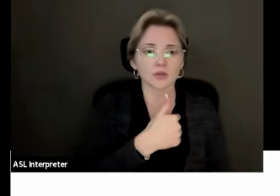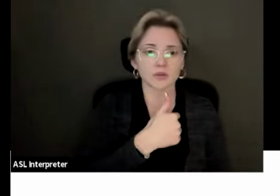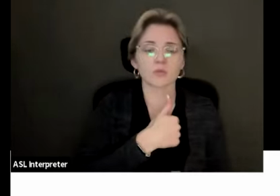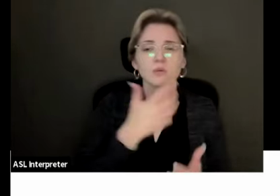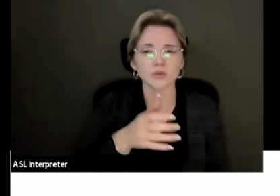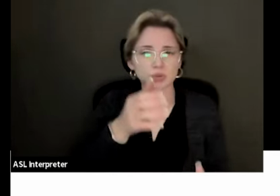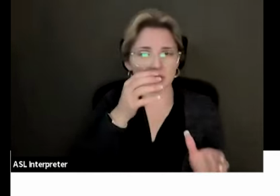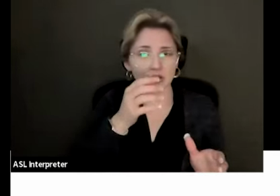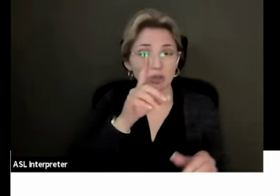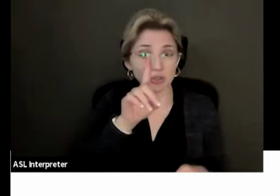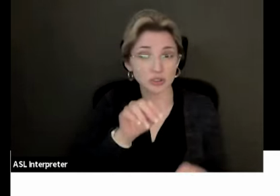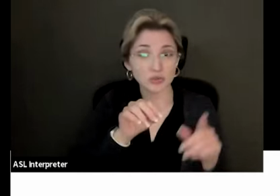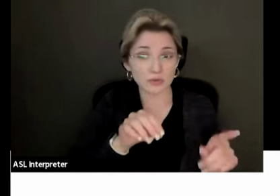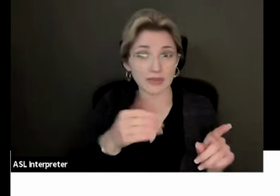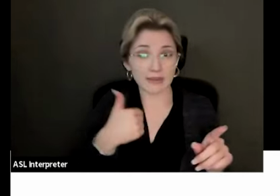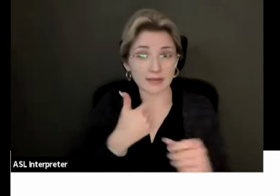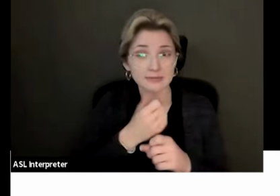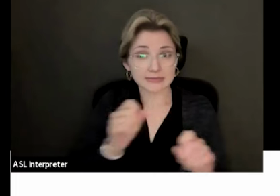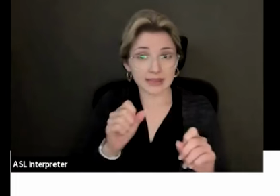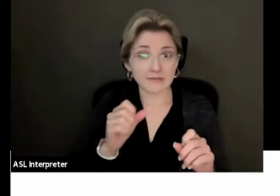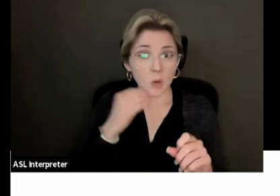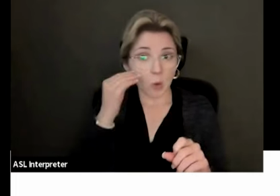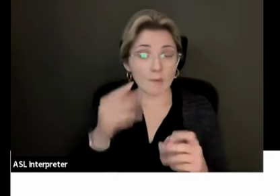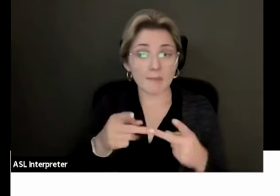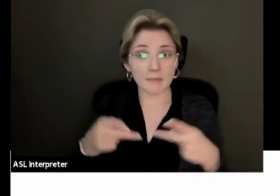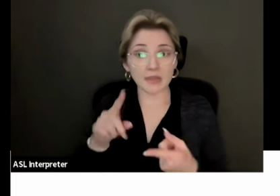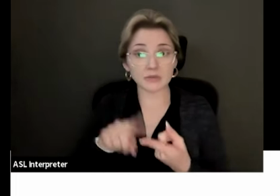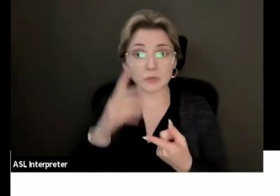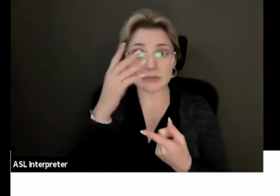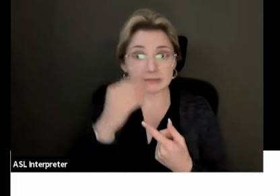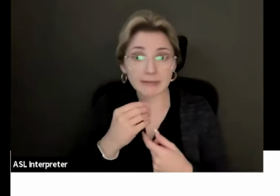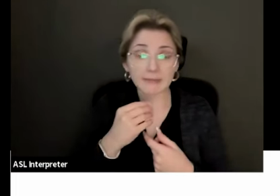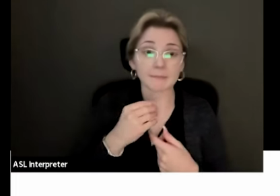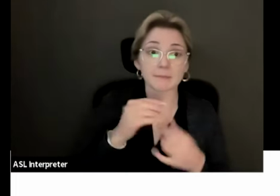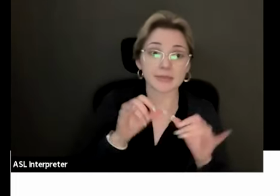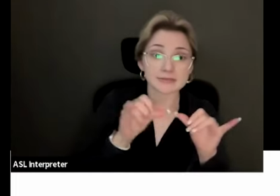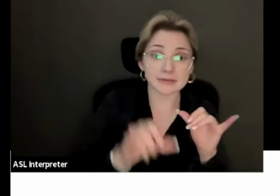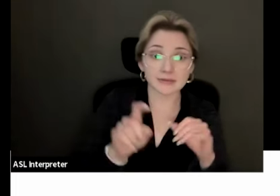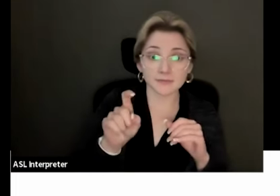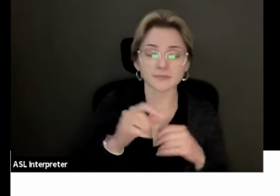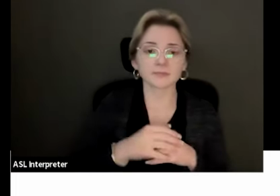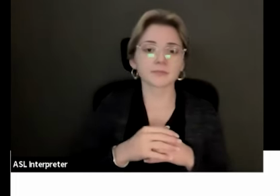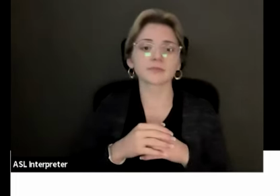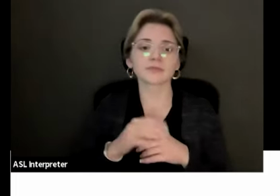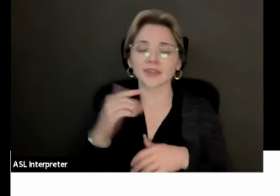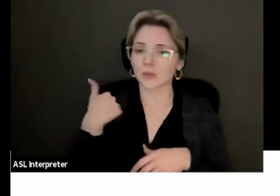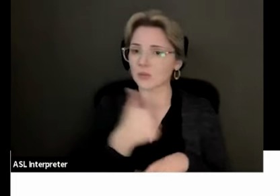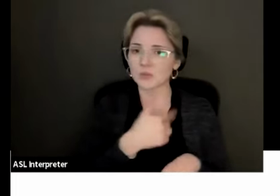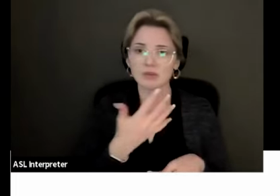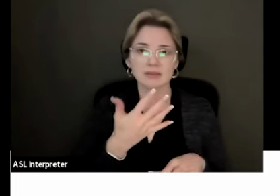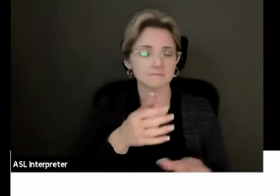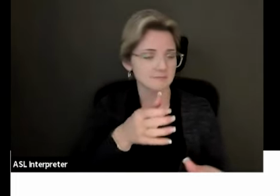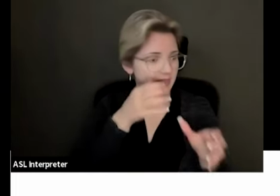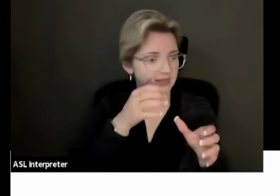things, when we talk about safety, when we talk about trauma, it's all defined by the survivor. If they feel that they have a